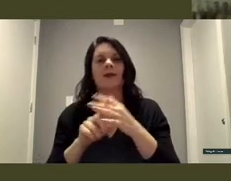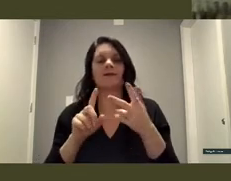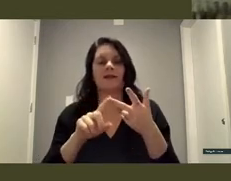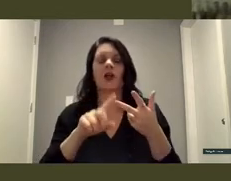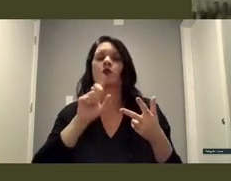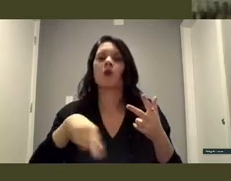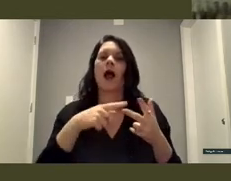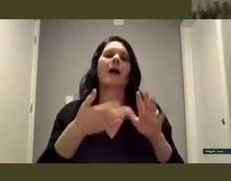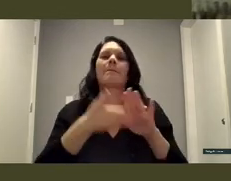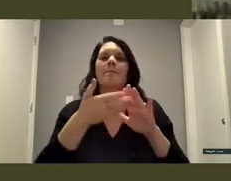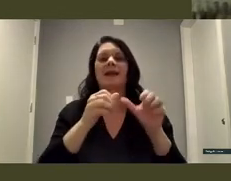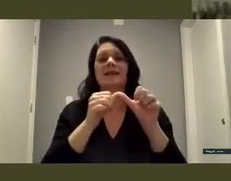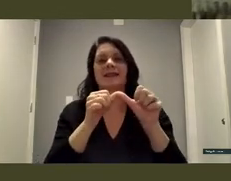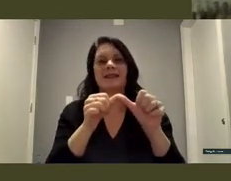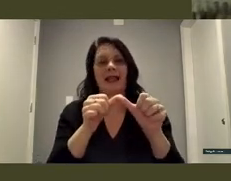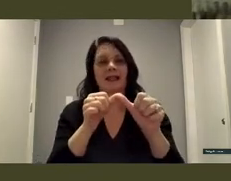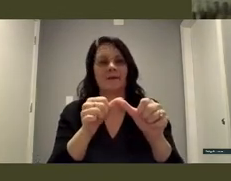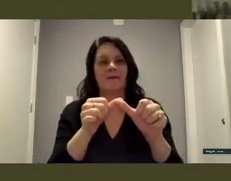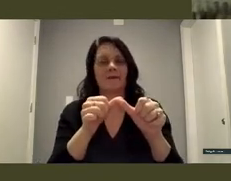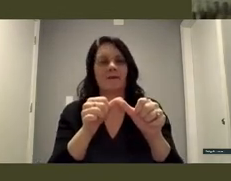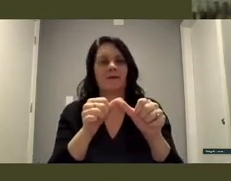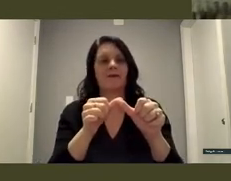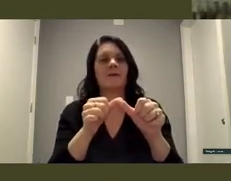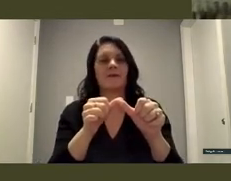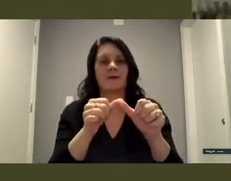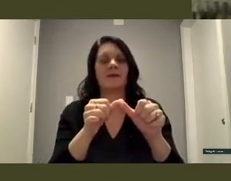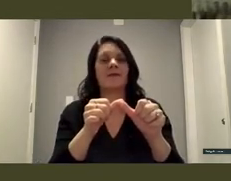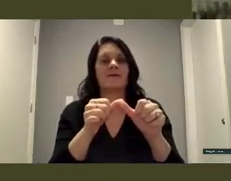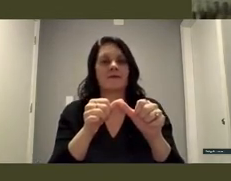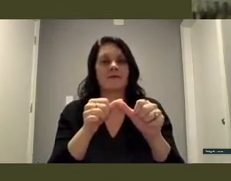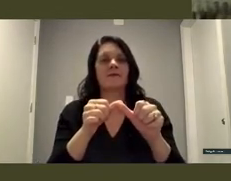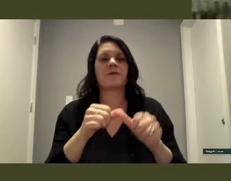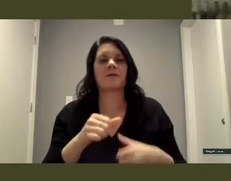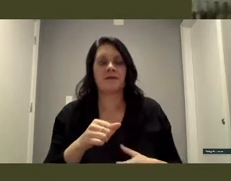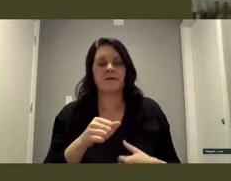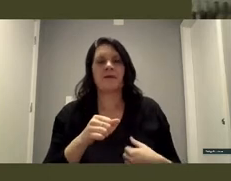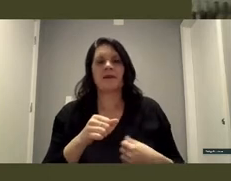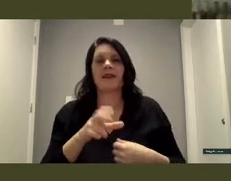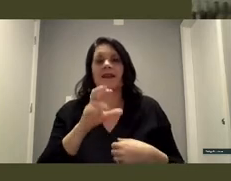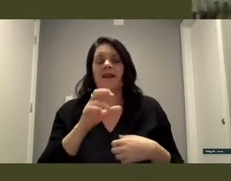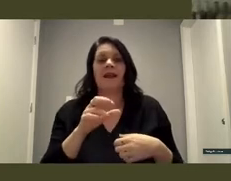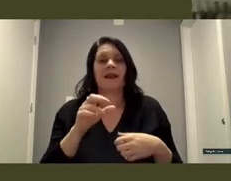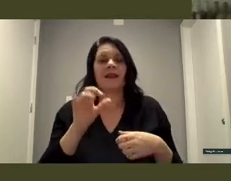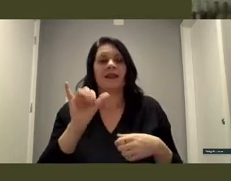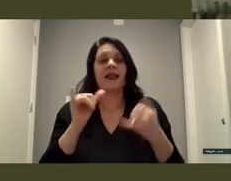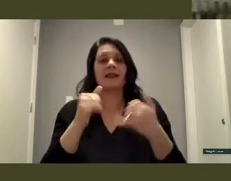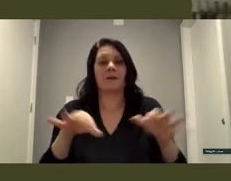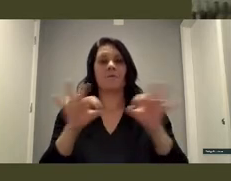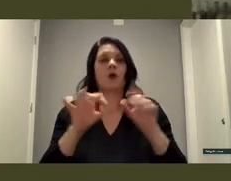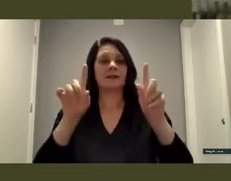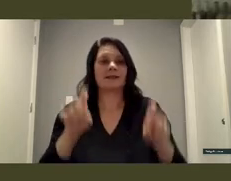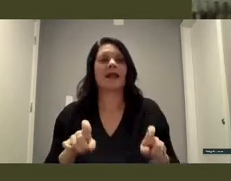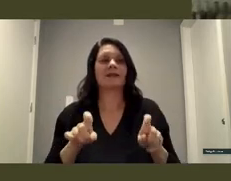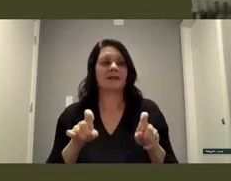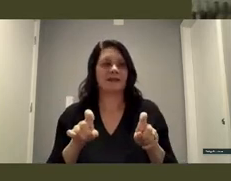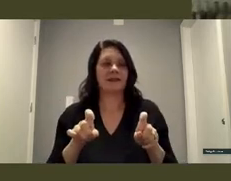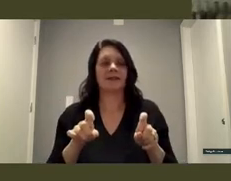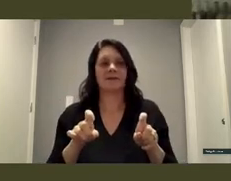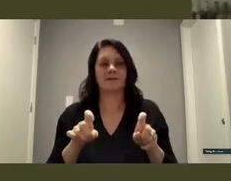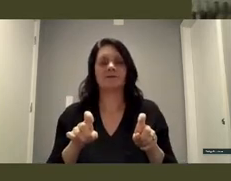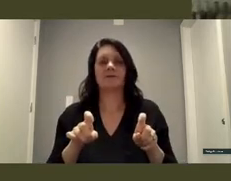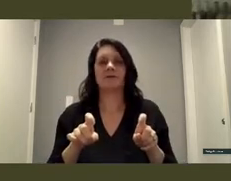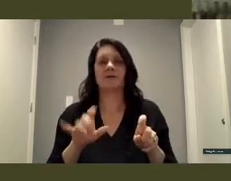goals, famous 17 SDGs. And then this is going to be a very important thing, test here, right? As we so much push